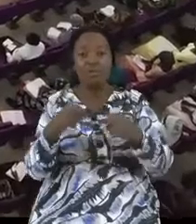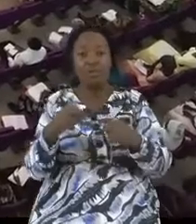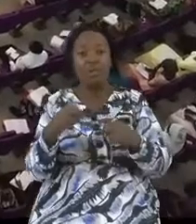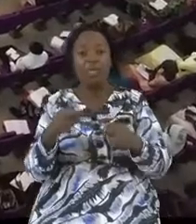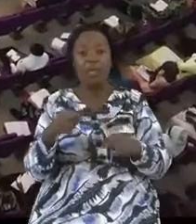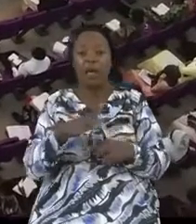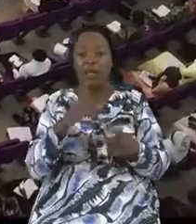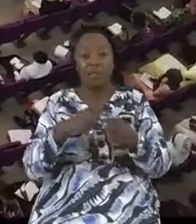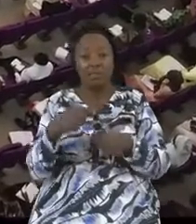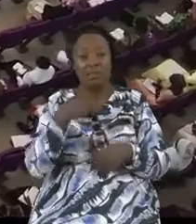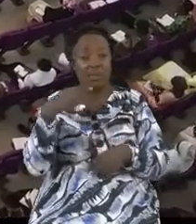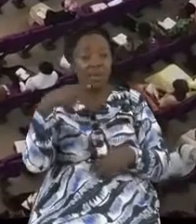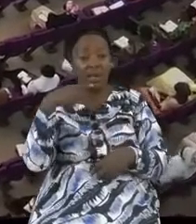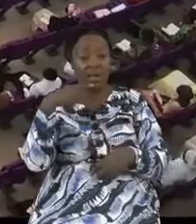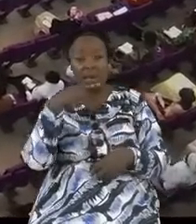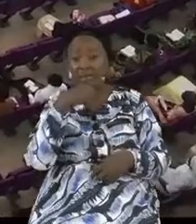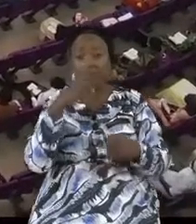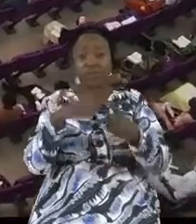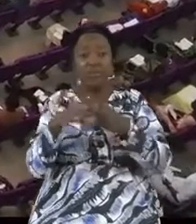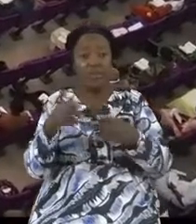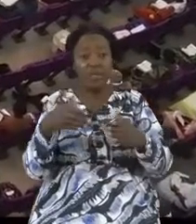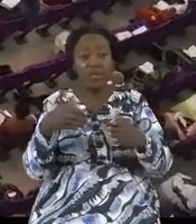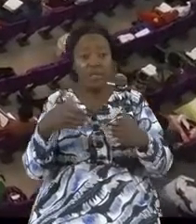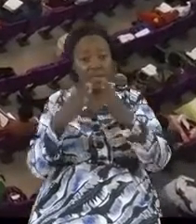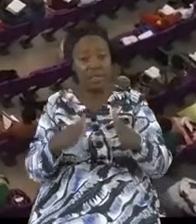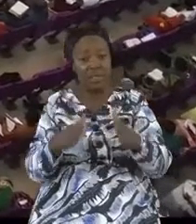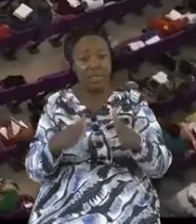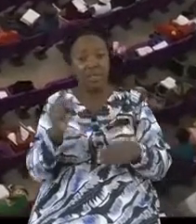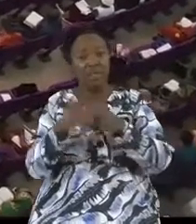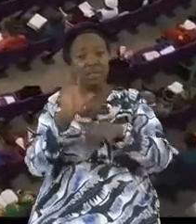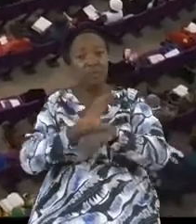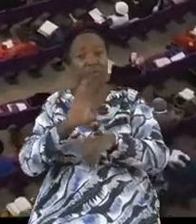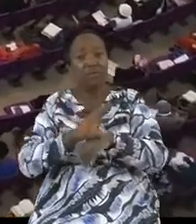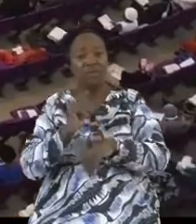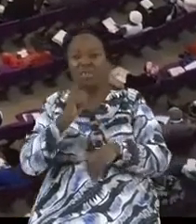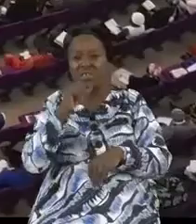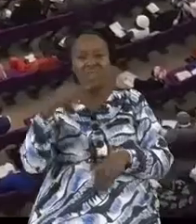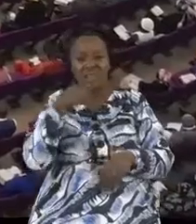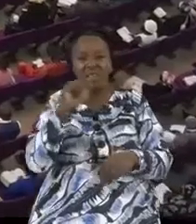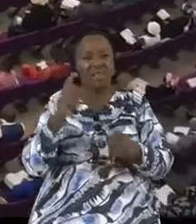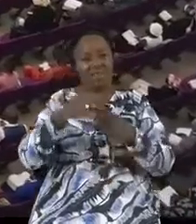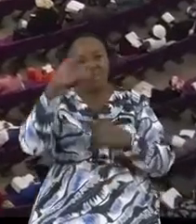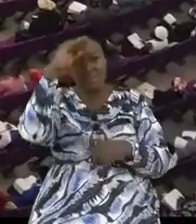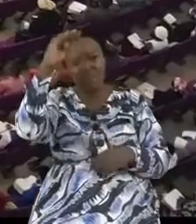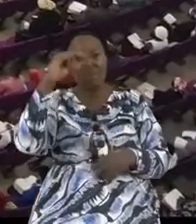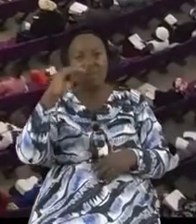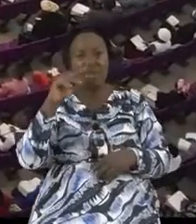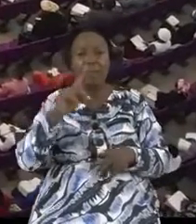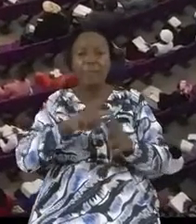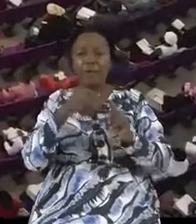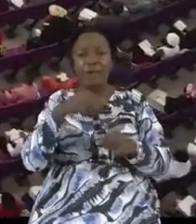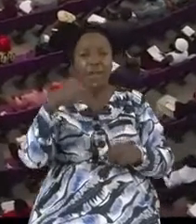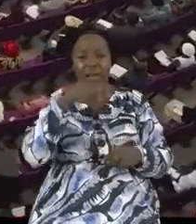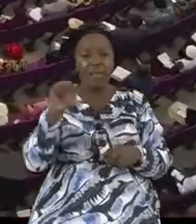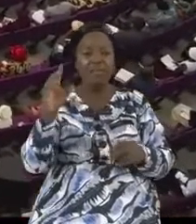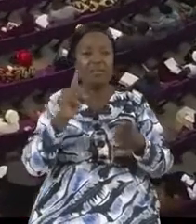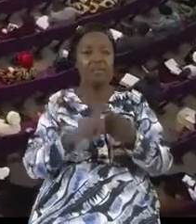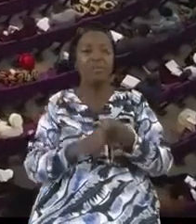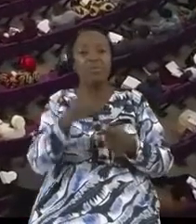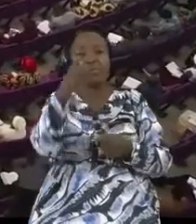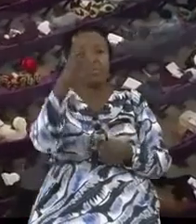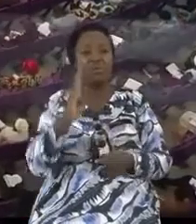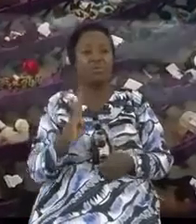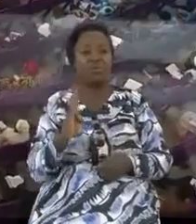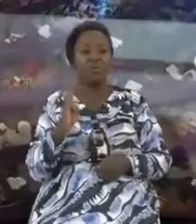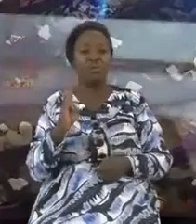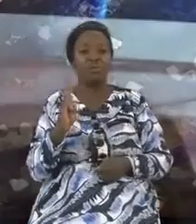you tell a lie to the leadership, you are not lying unto man, you are lying unto